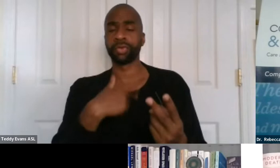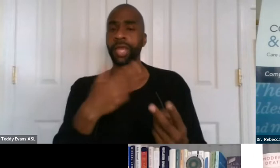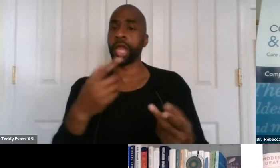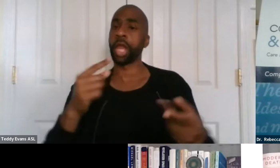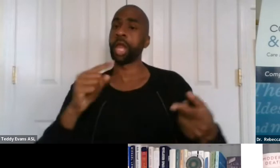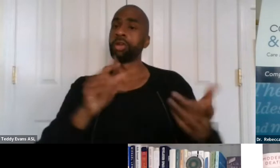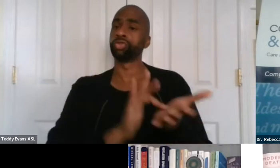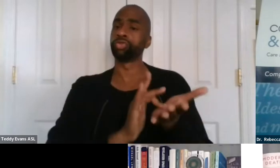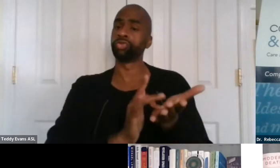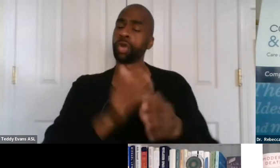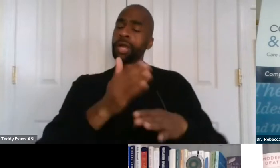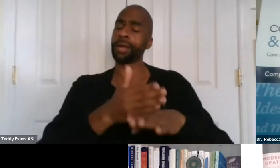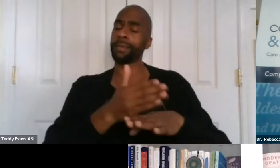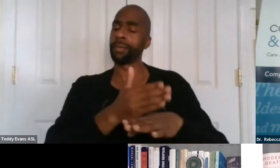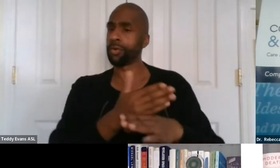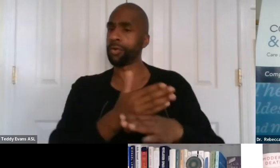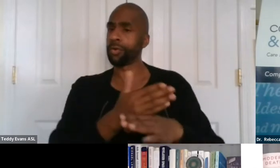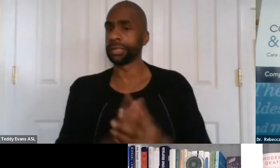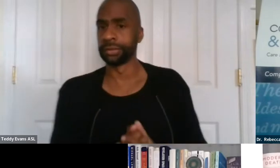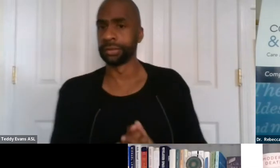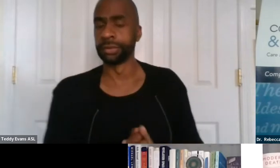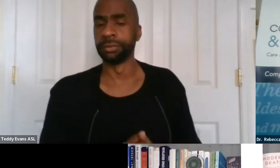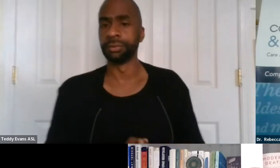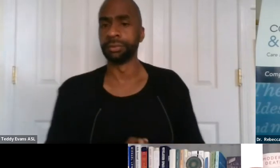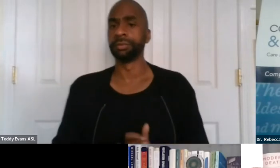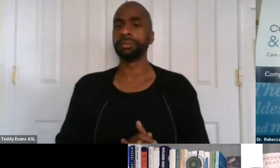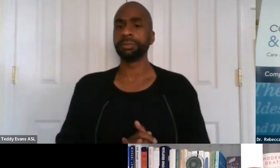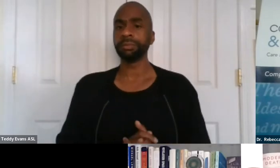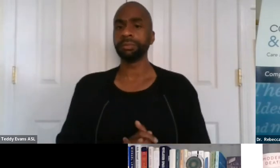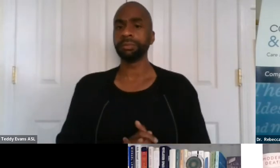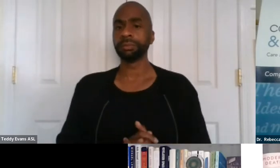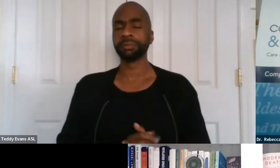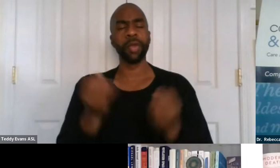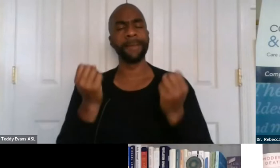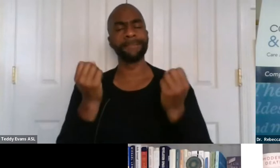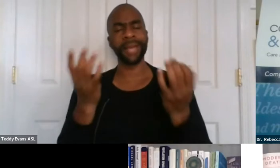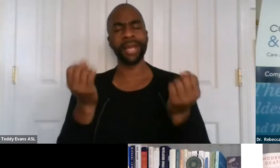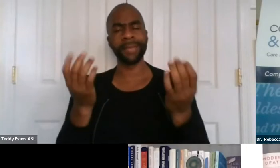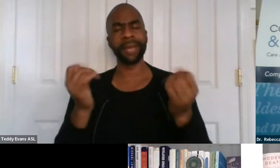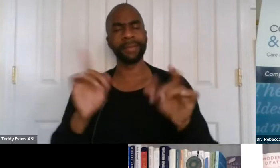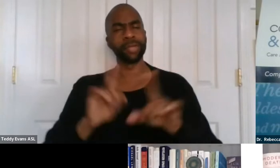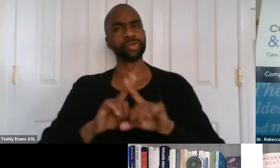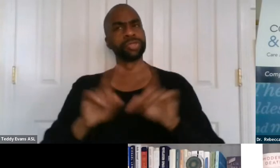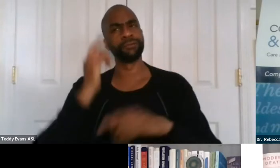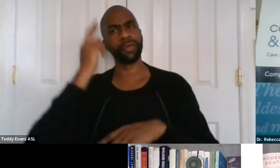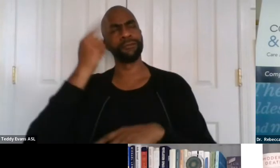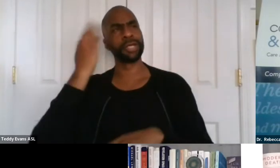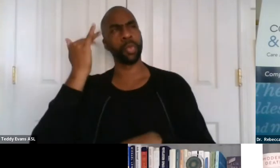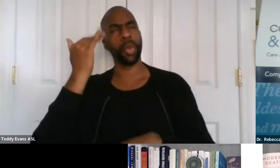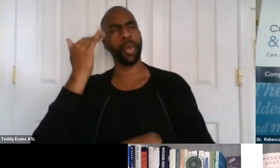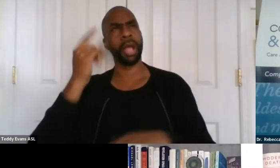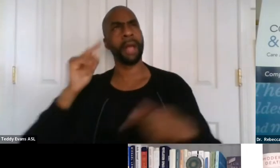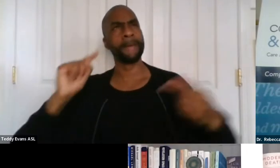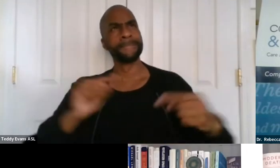of corruption and lies that we're still trying to combat. So there are many, many, many different reasons why pain is so